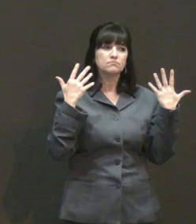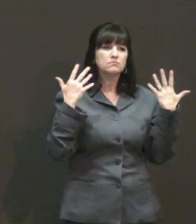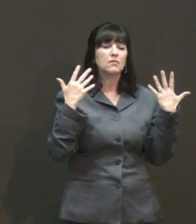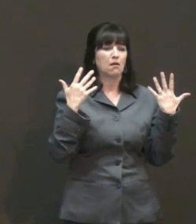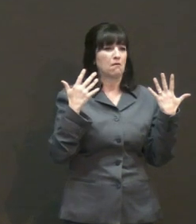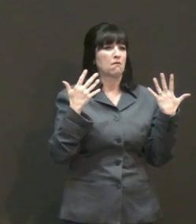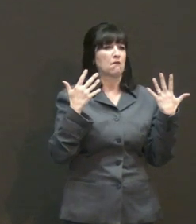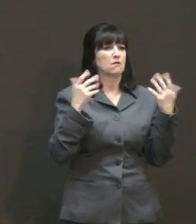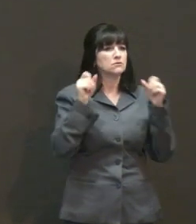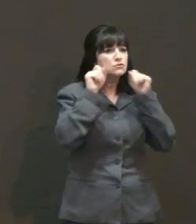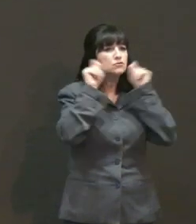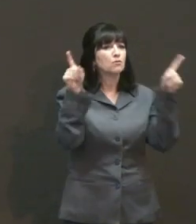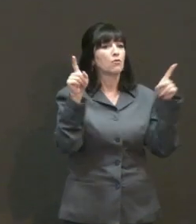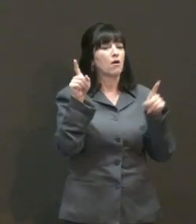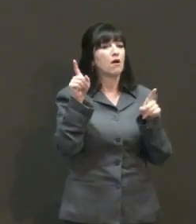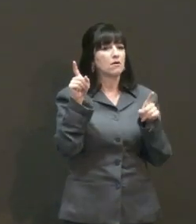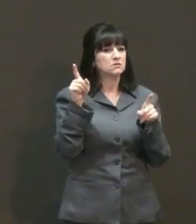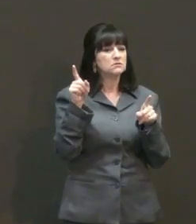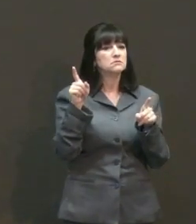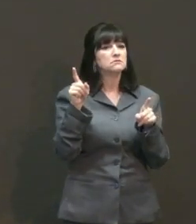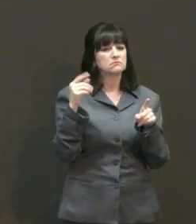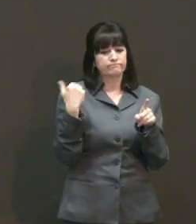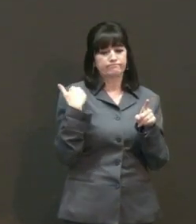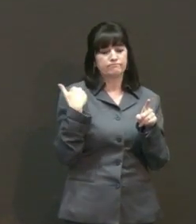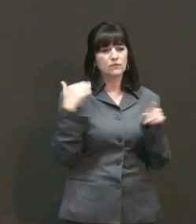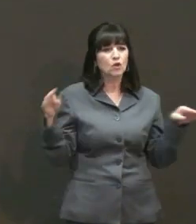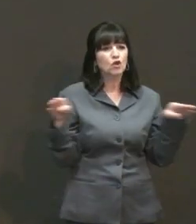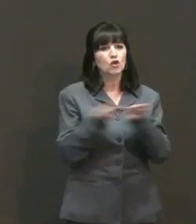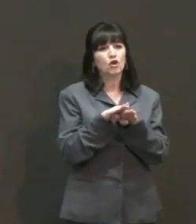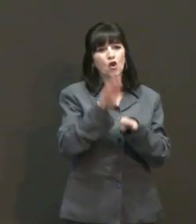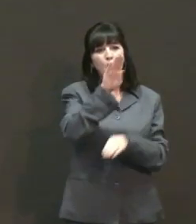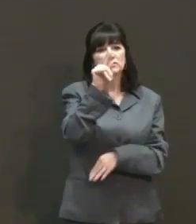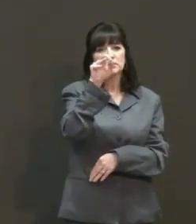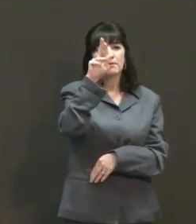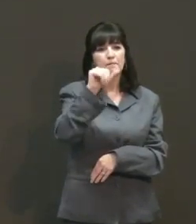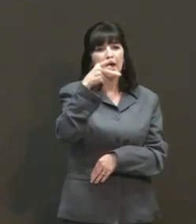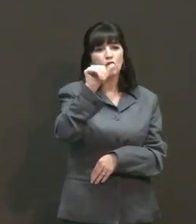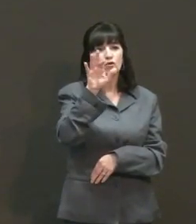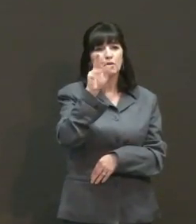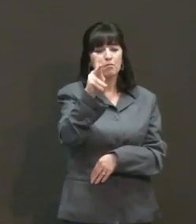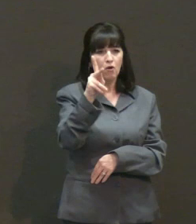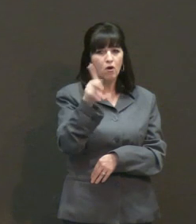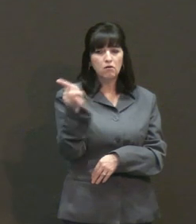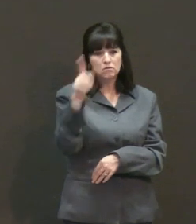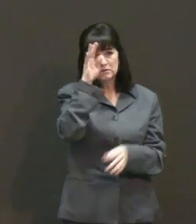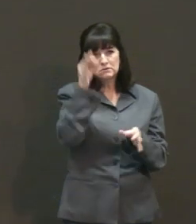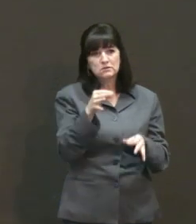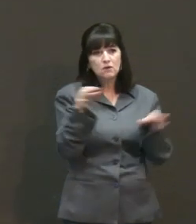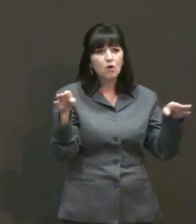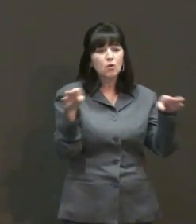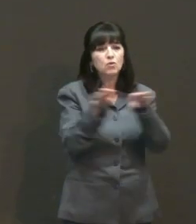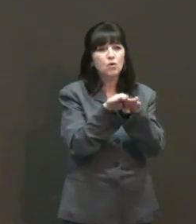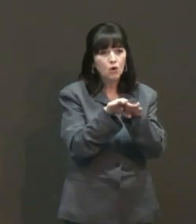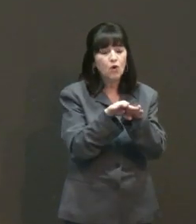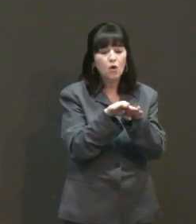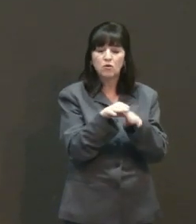announced sometime yesterday and made effective today? Well, what I know of Battery Park, and I know it pretty